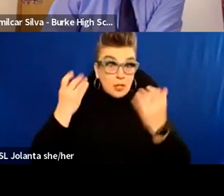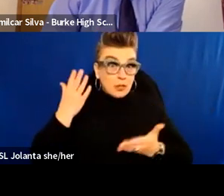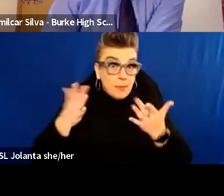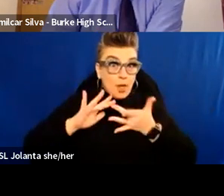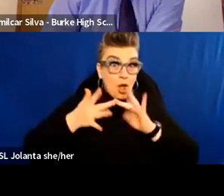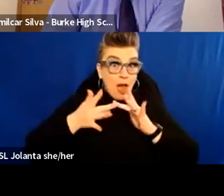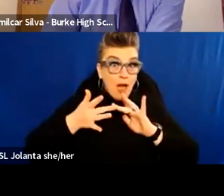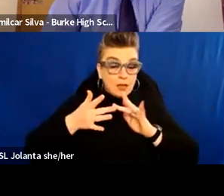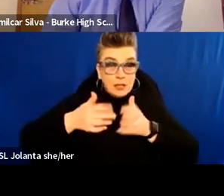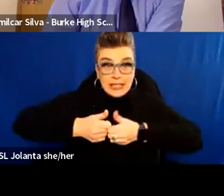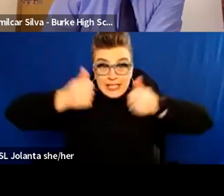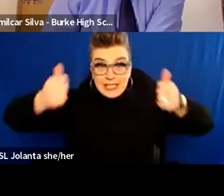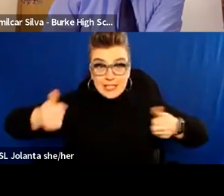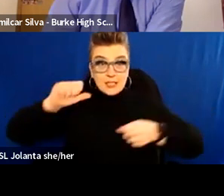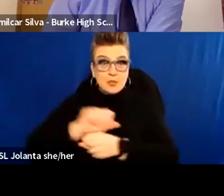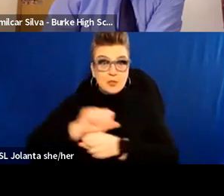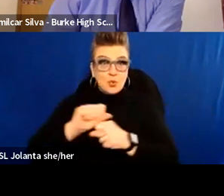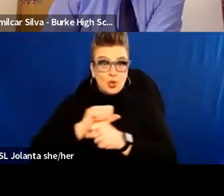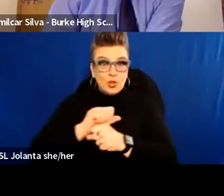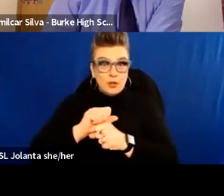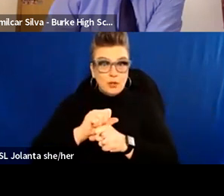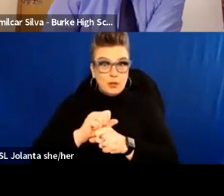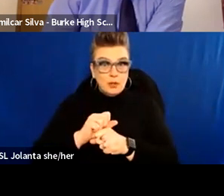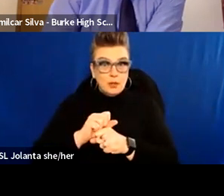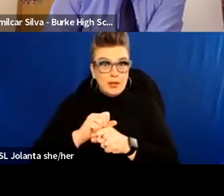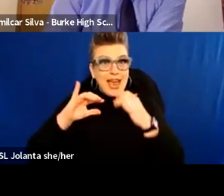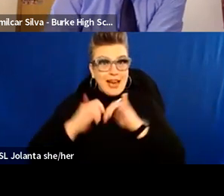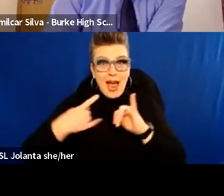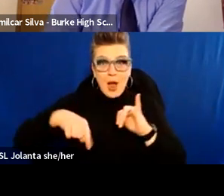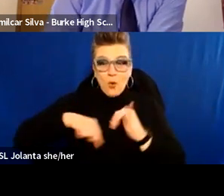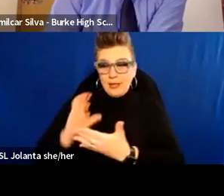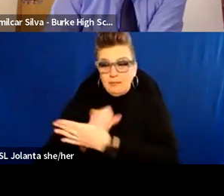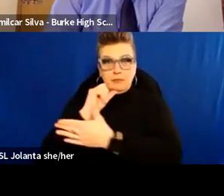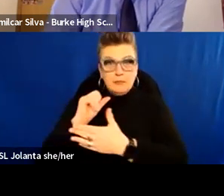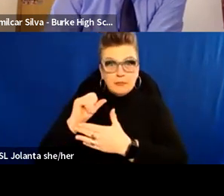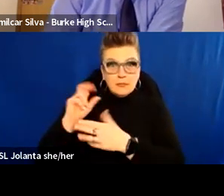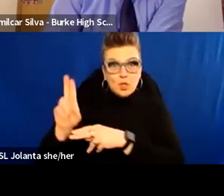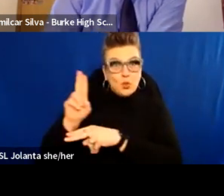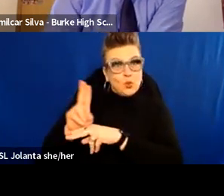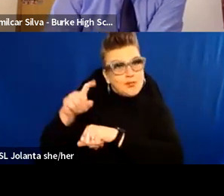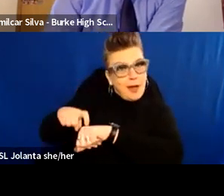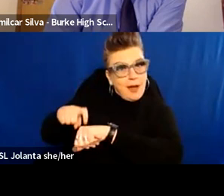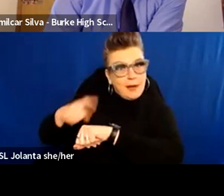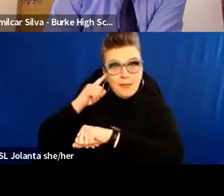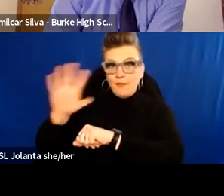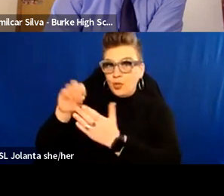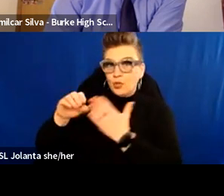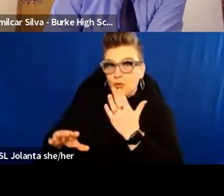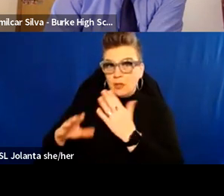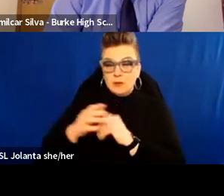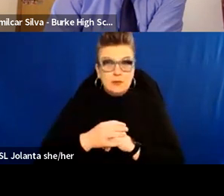and distance work and the way we use time for students so you know having schools